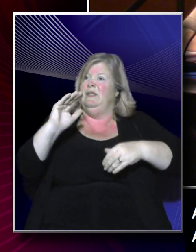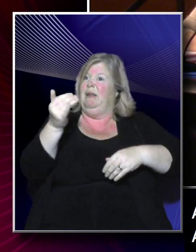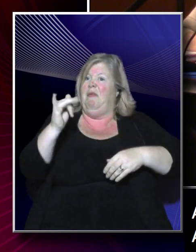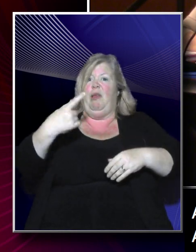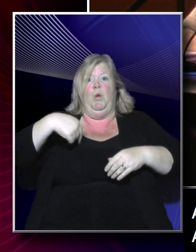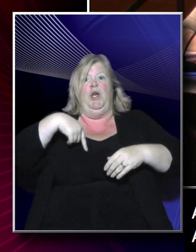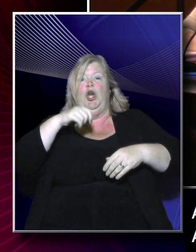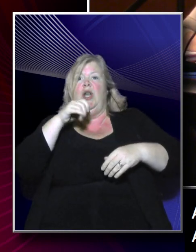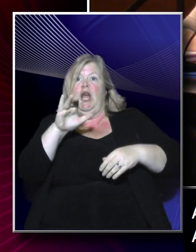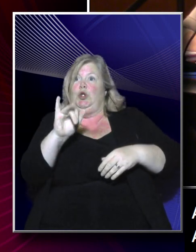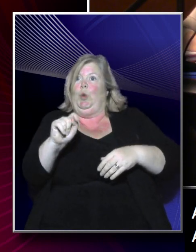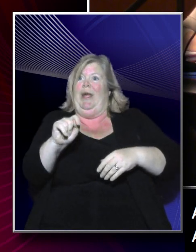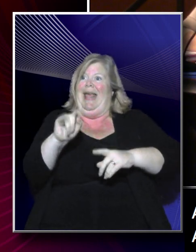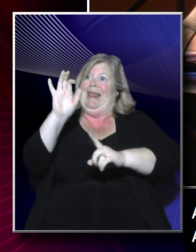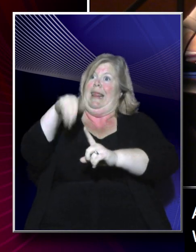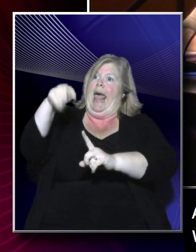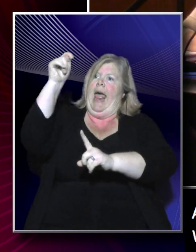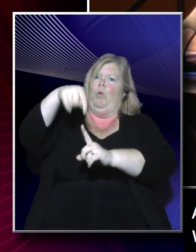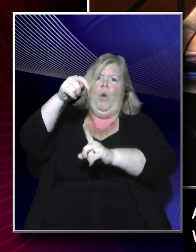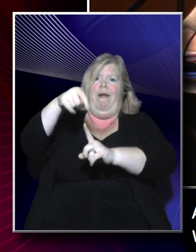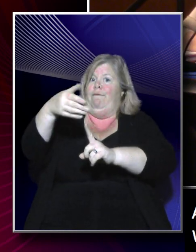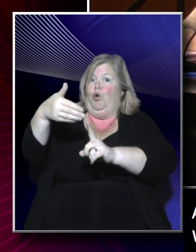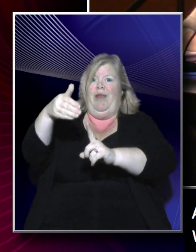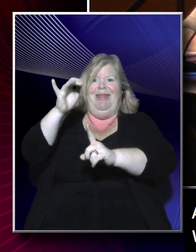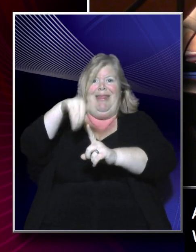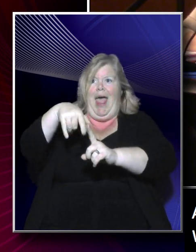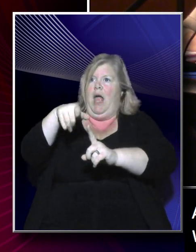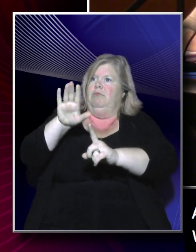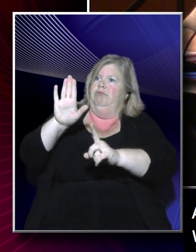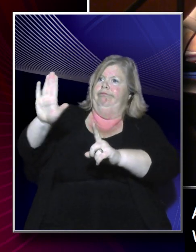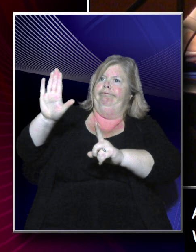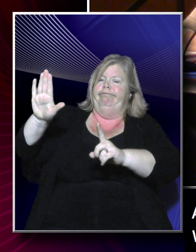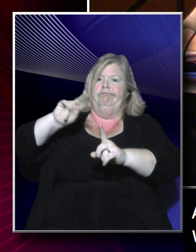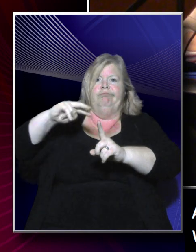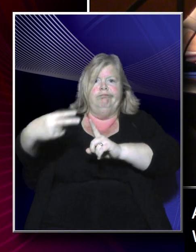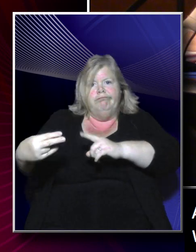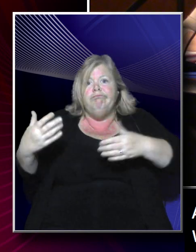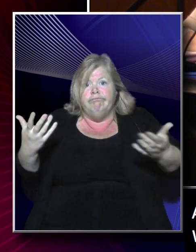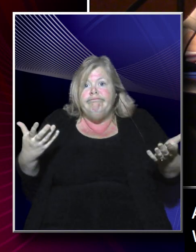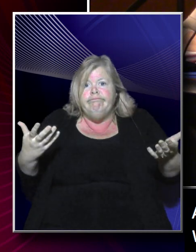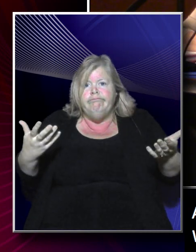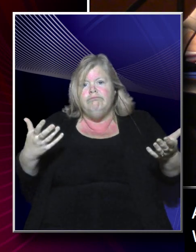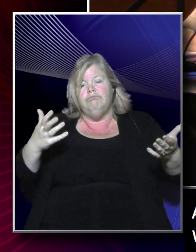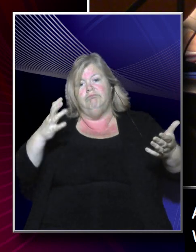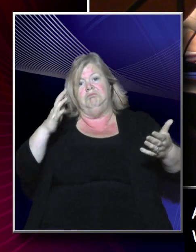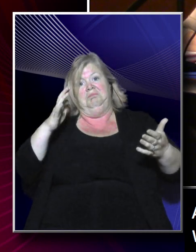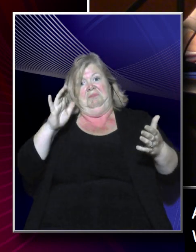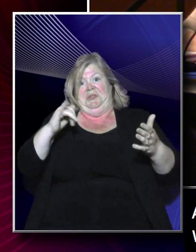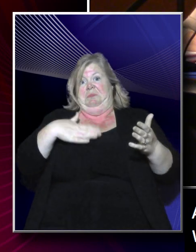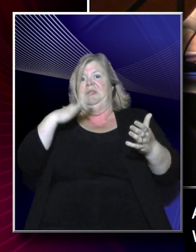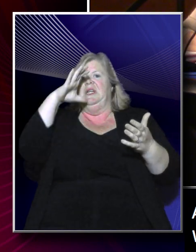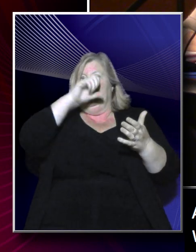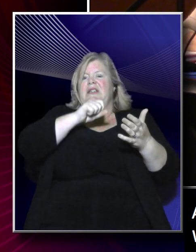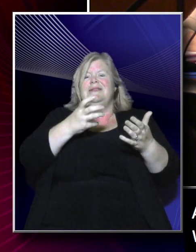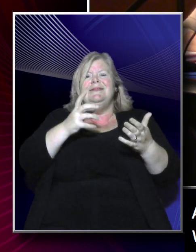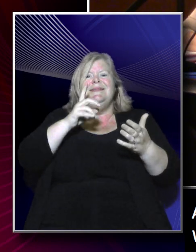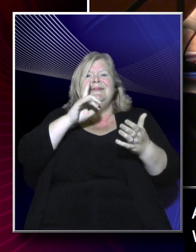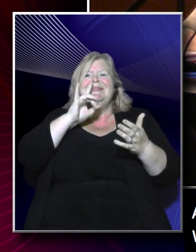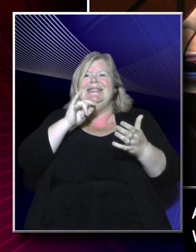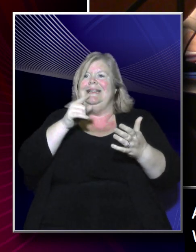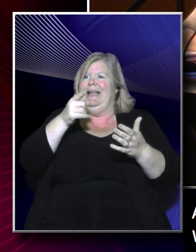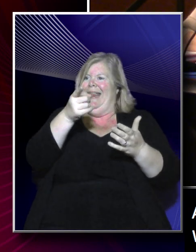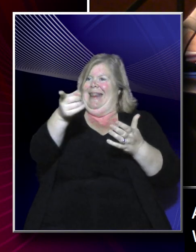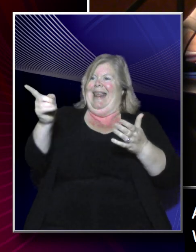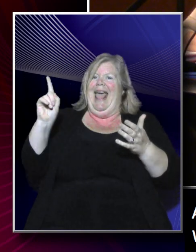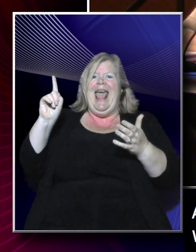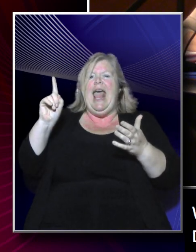that, whatever that vision is. So that's my guess. I don't think they know